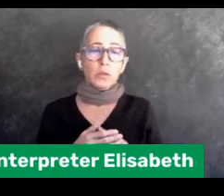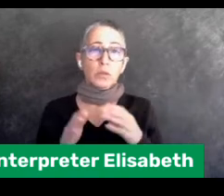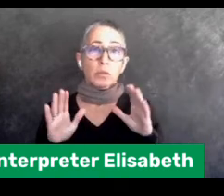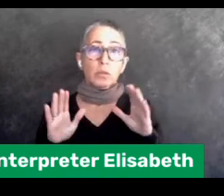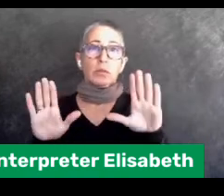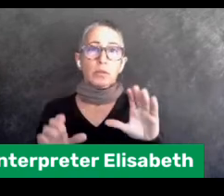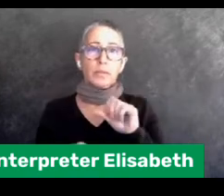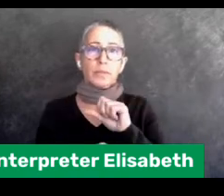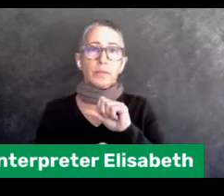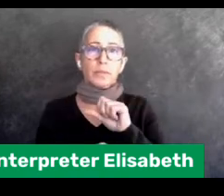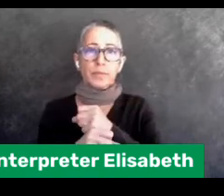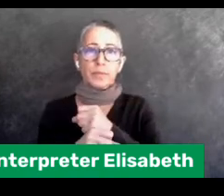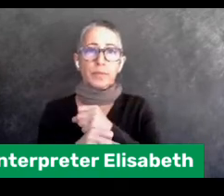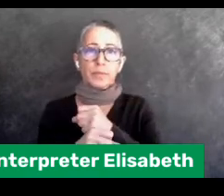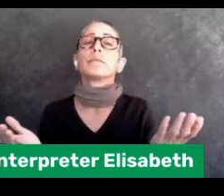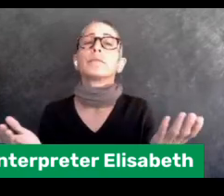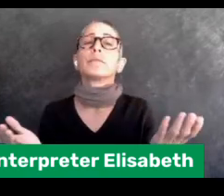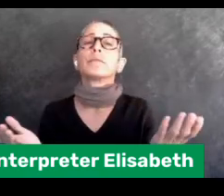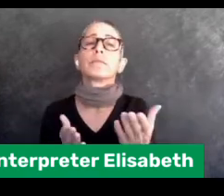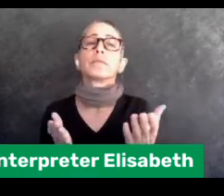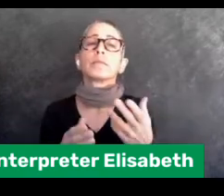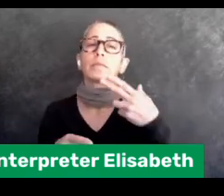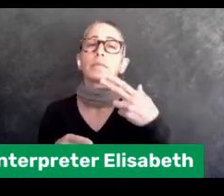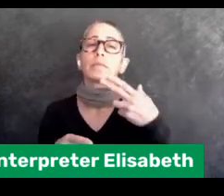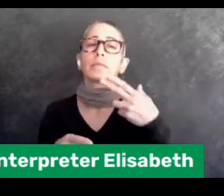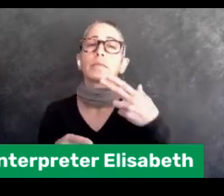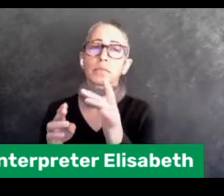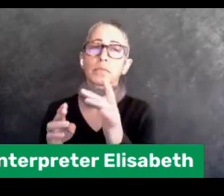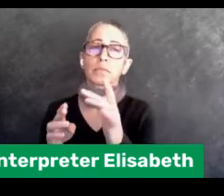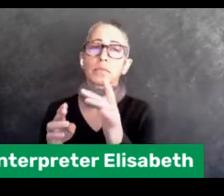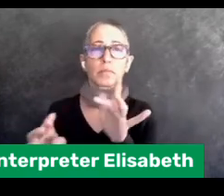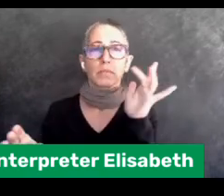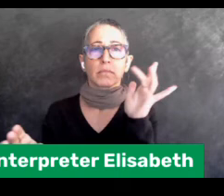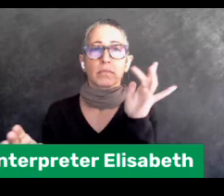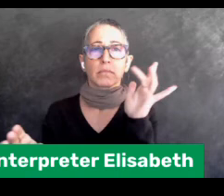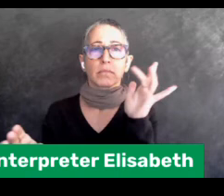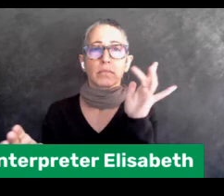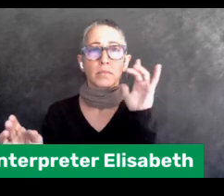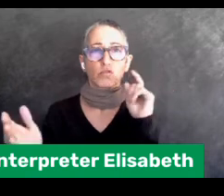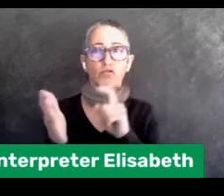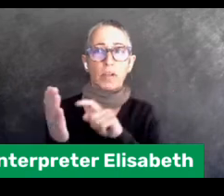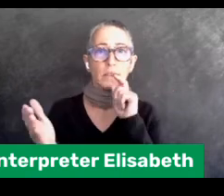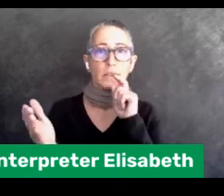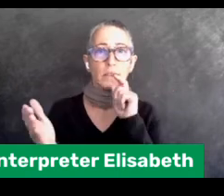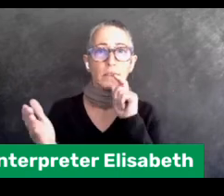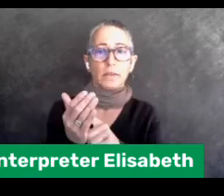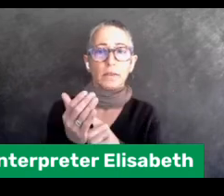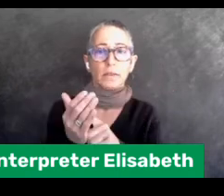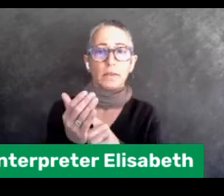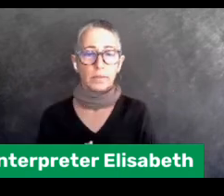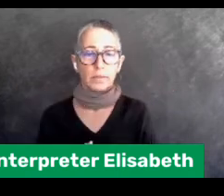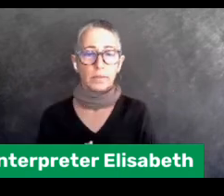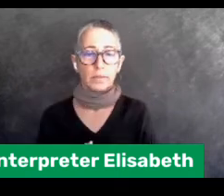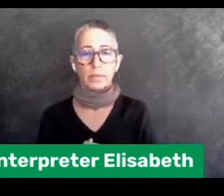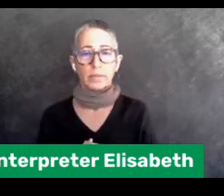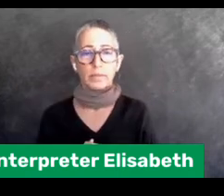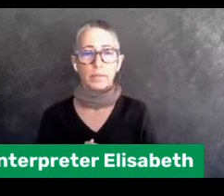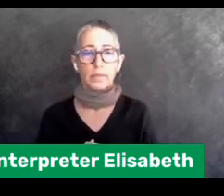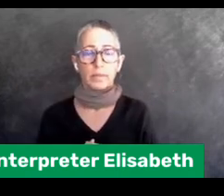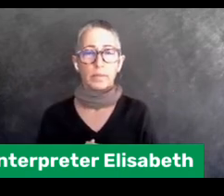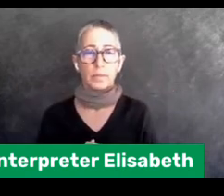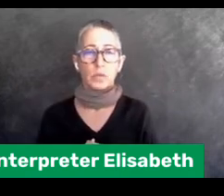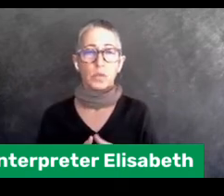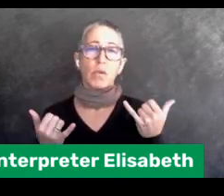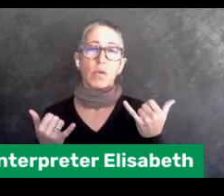brand recognition and awareness. But we had a lot of conversations about what we should do and what we should focus on when it comes